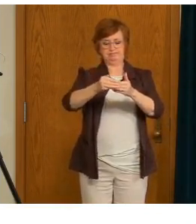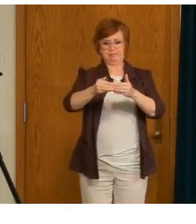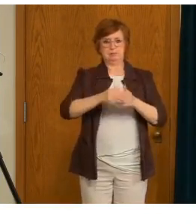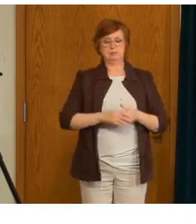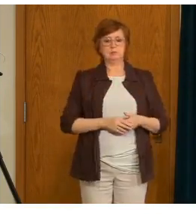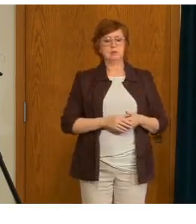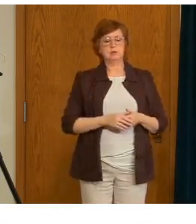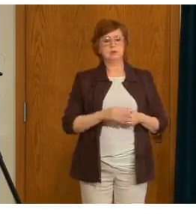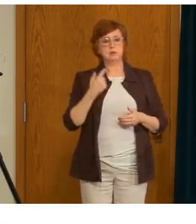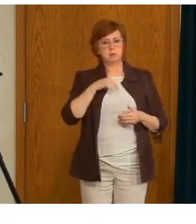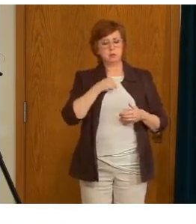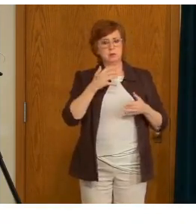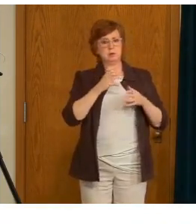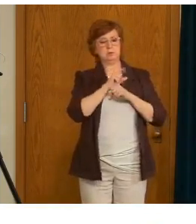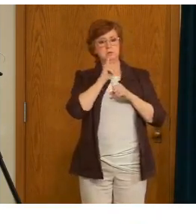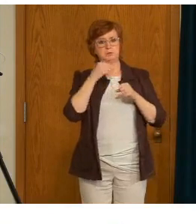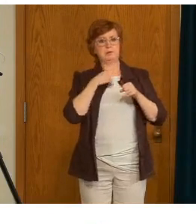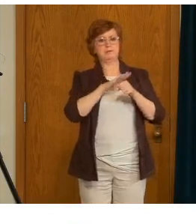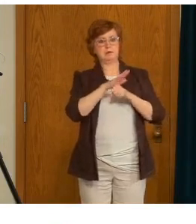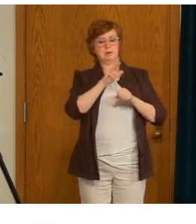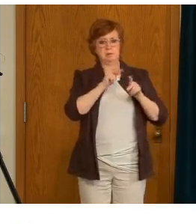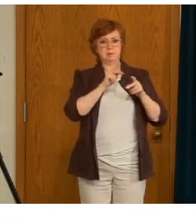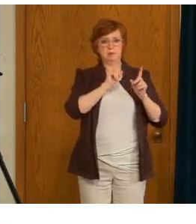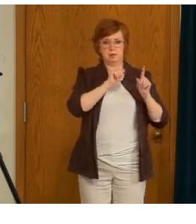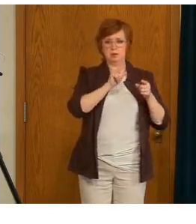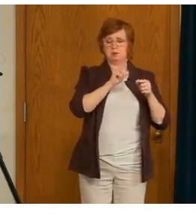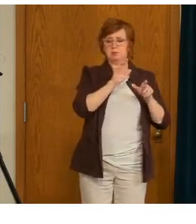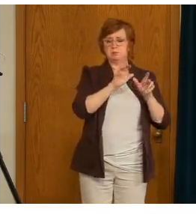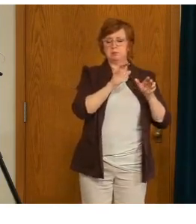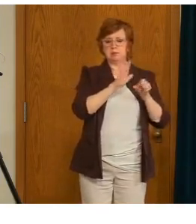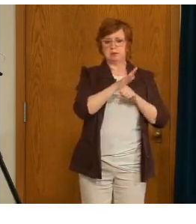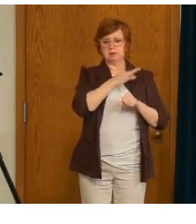to ensure that they get their second doses as quickly as possible.